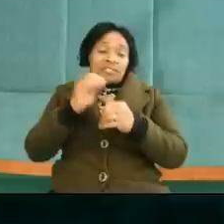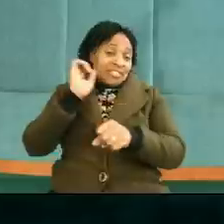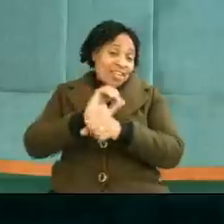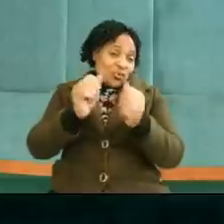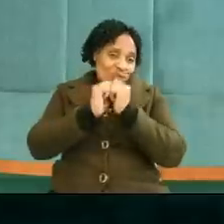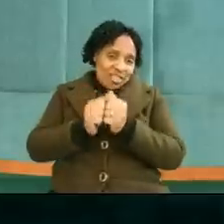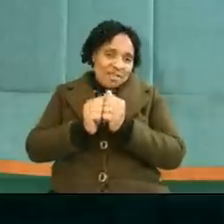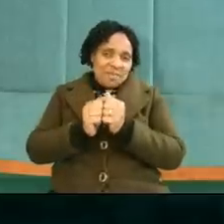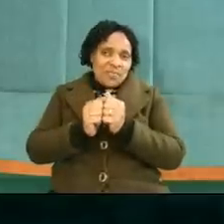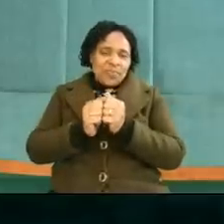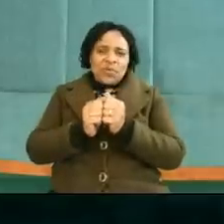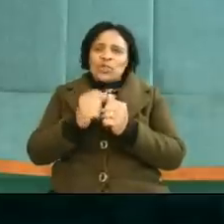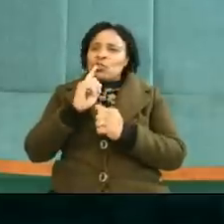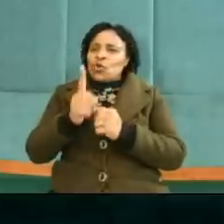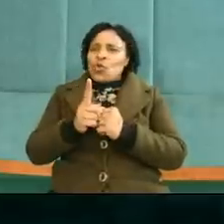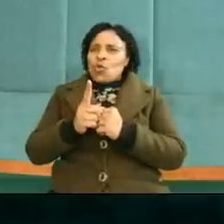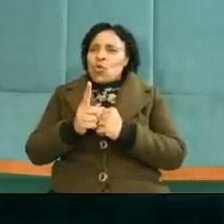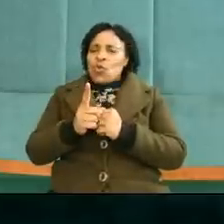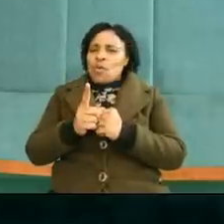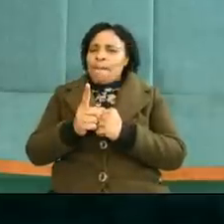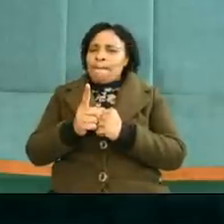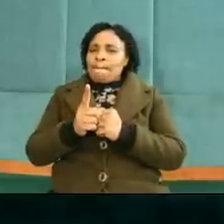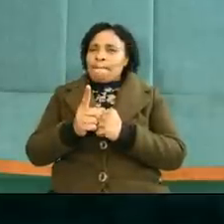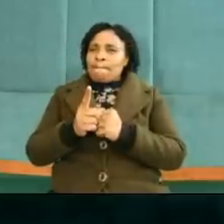with me? Yes. So court.